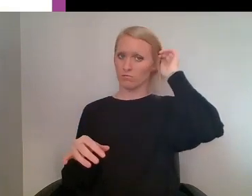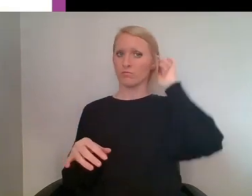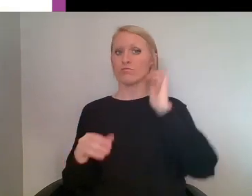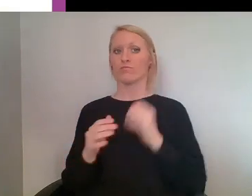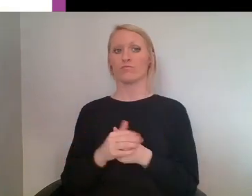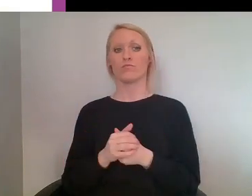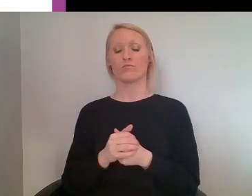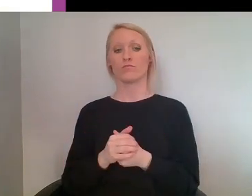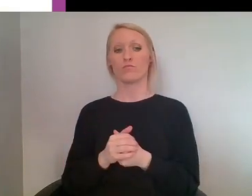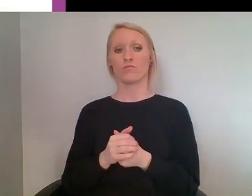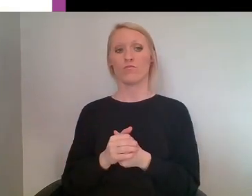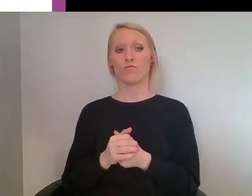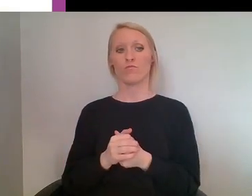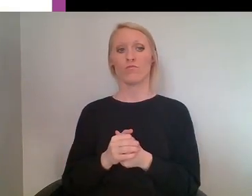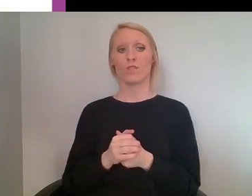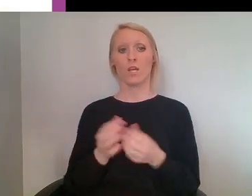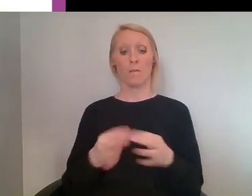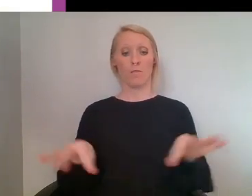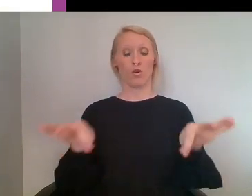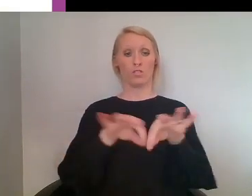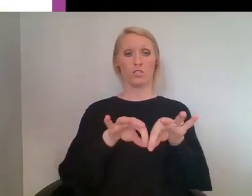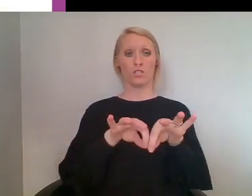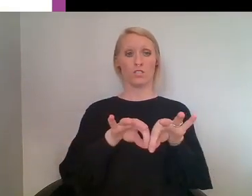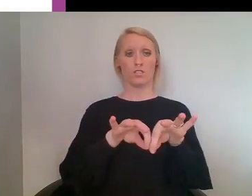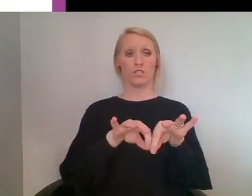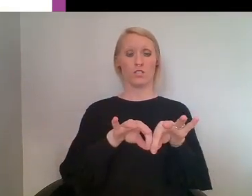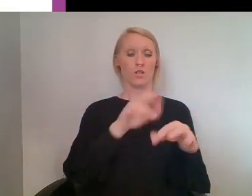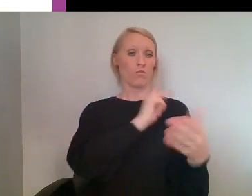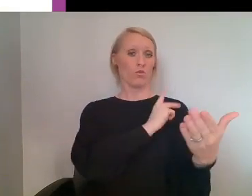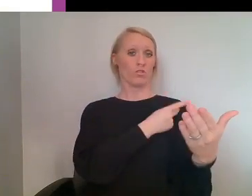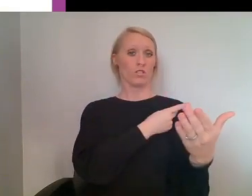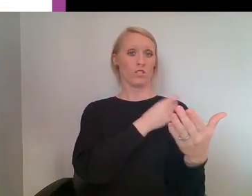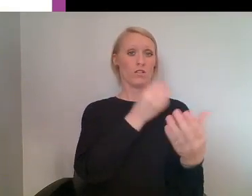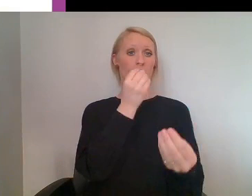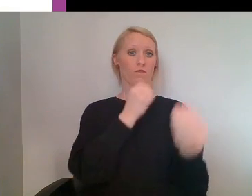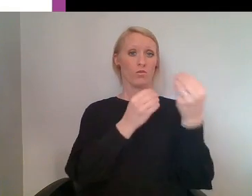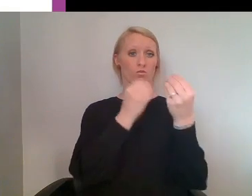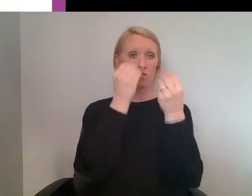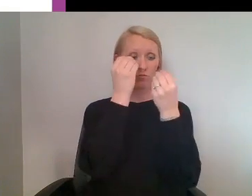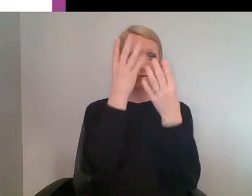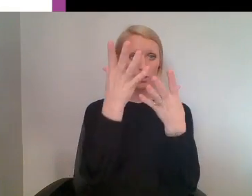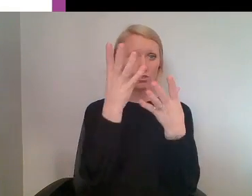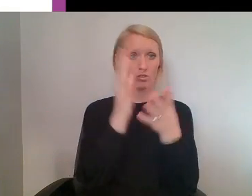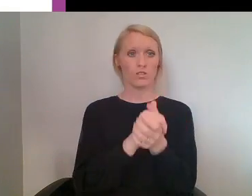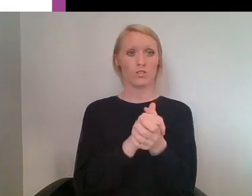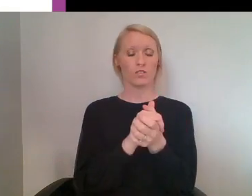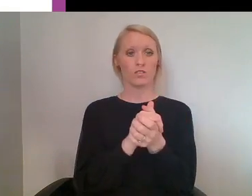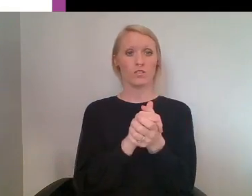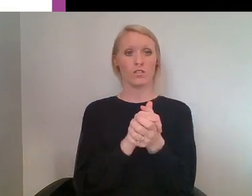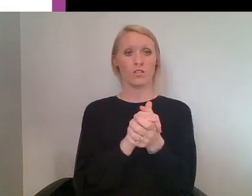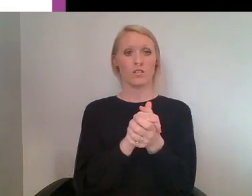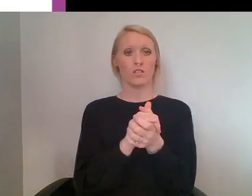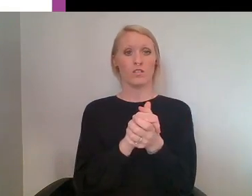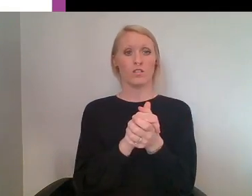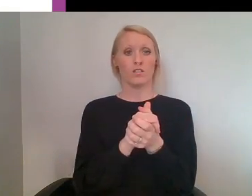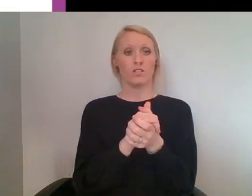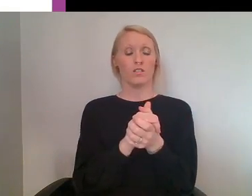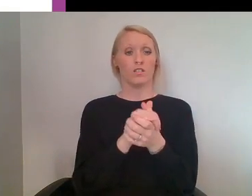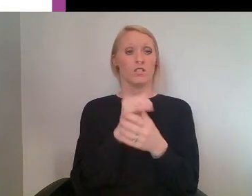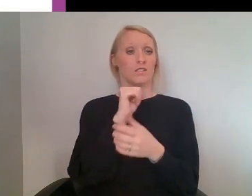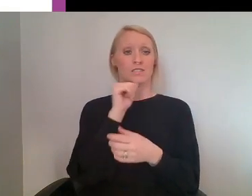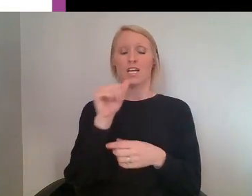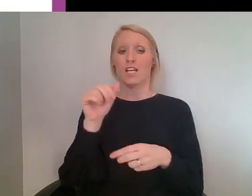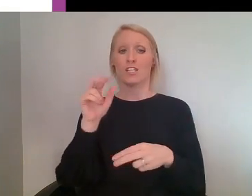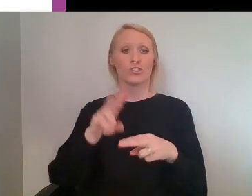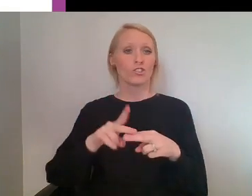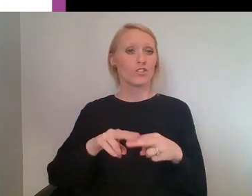right, tips for protein foods. Choose unsalted nuts as a snack, put them on salads or in main dishes. Again, it says pick one that you would